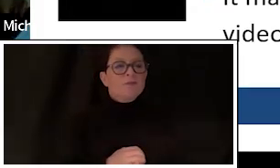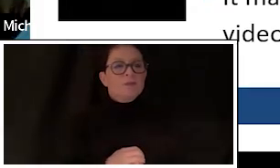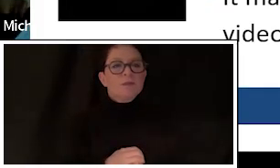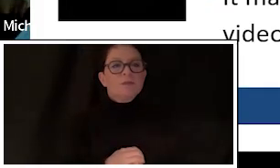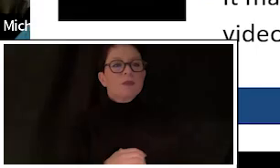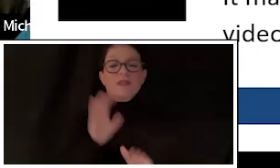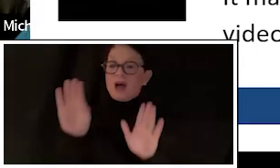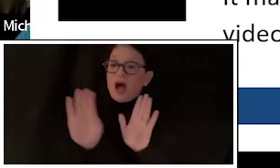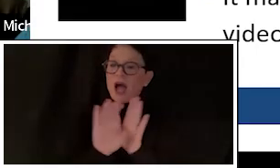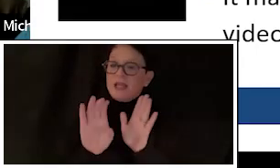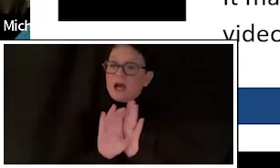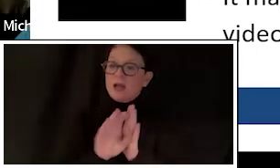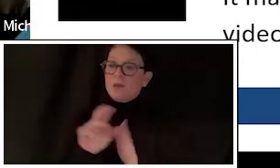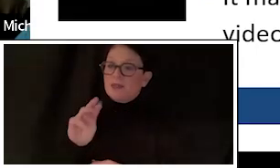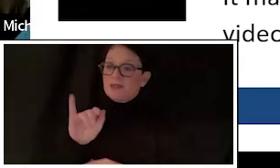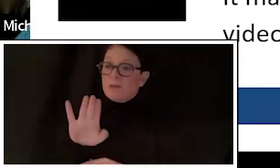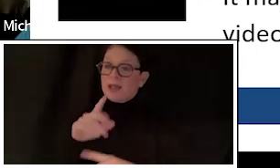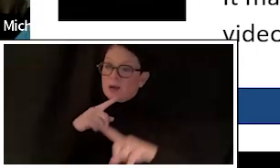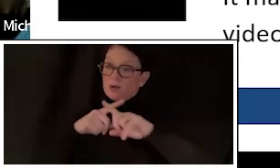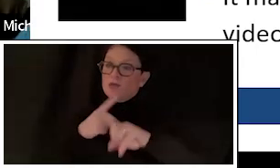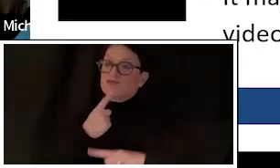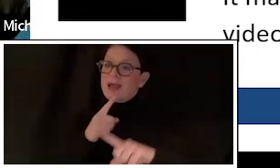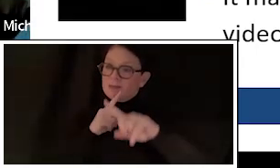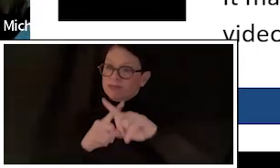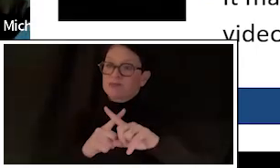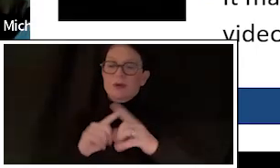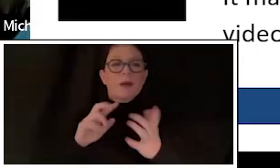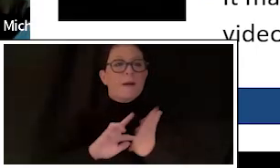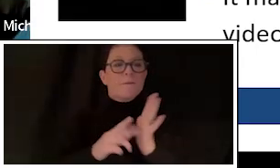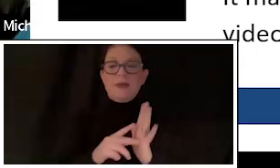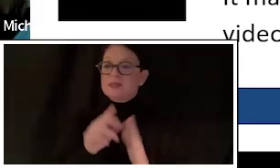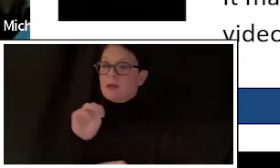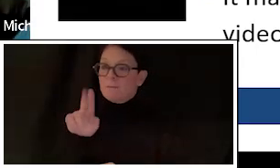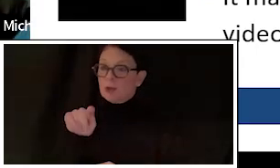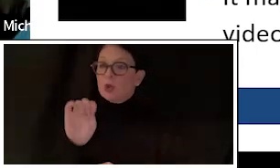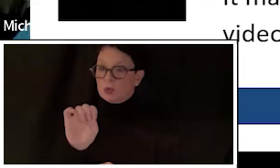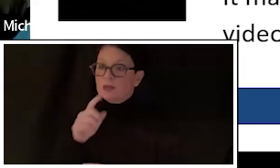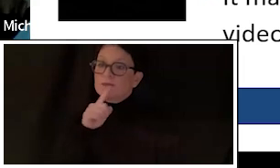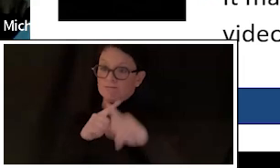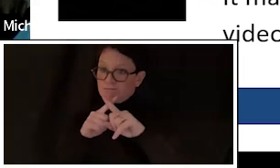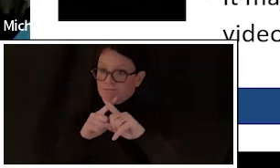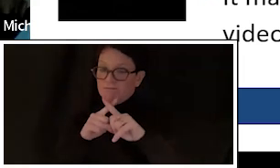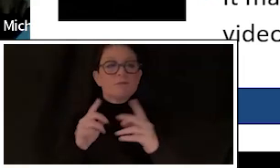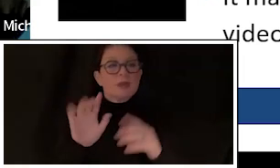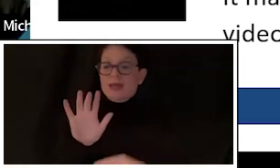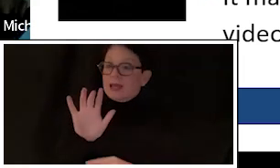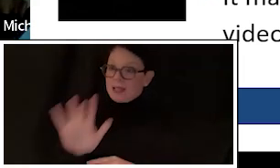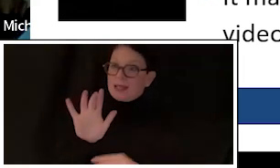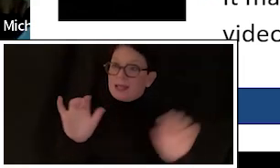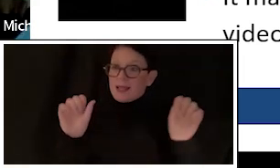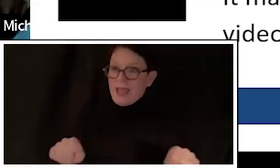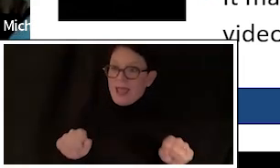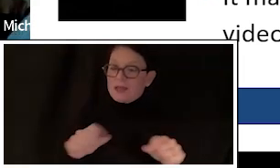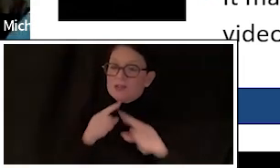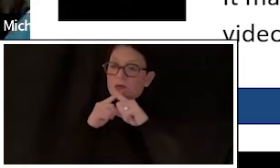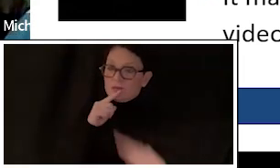The icon of the microphone with the line through it is basically what indicates you're muted. Click that icon to